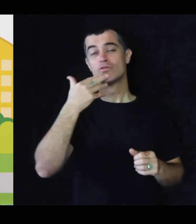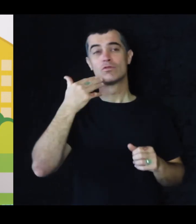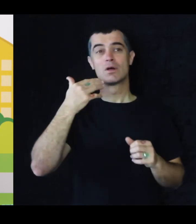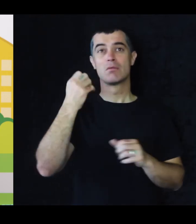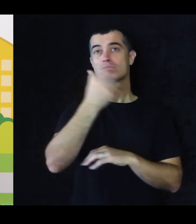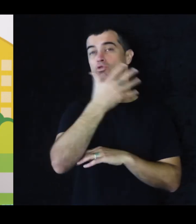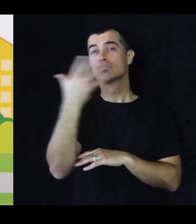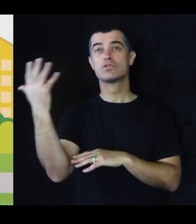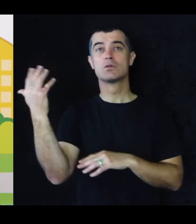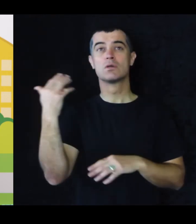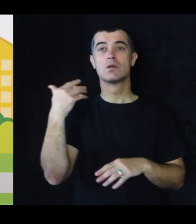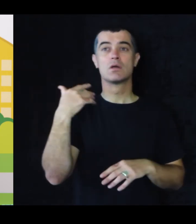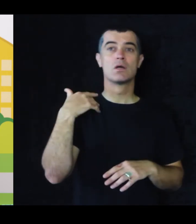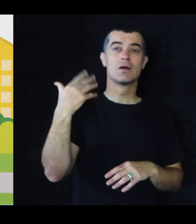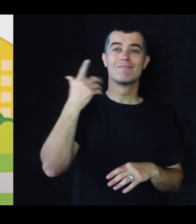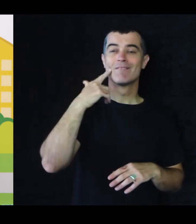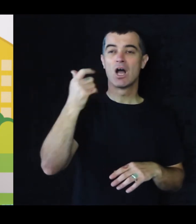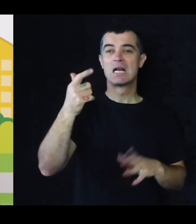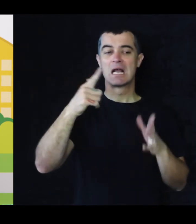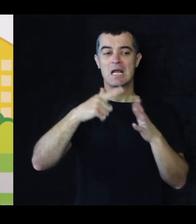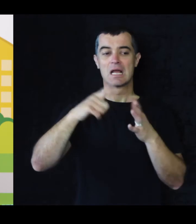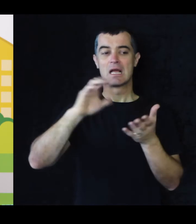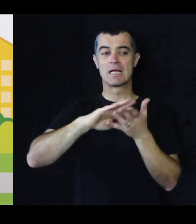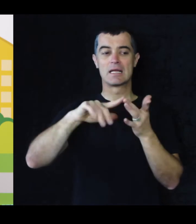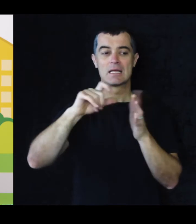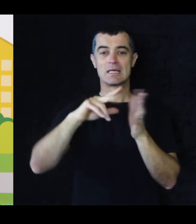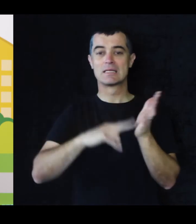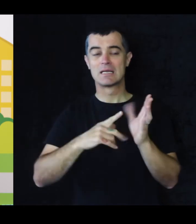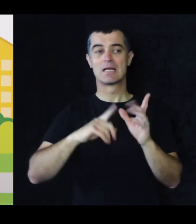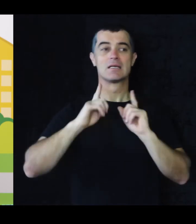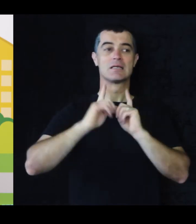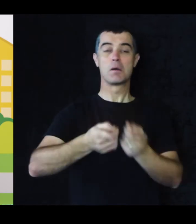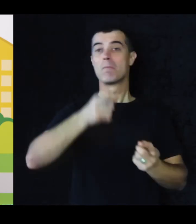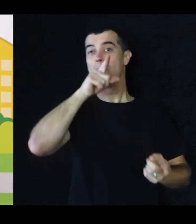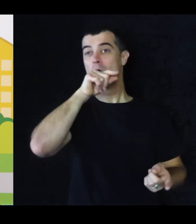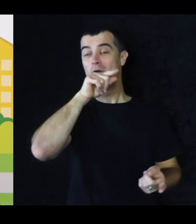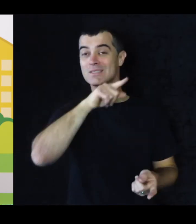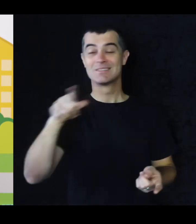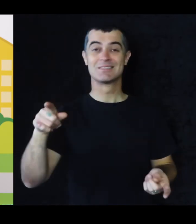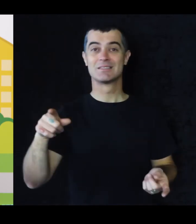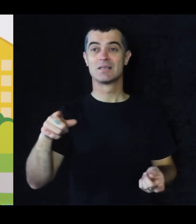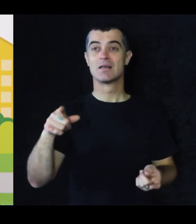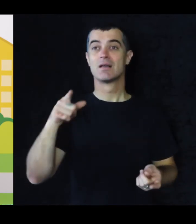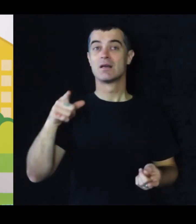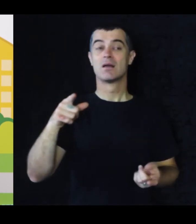beautiful tumbly bush, I used to find echidnas and just all sorts of birds. The developers